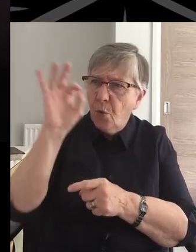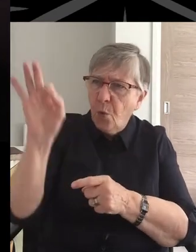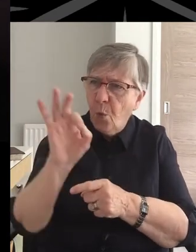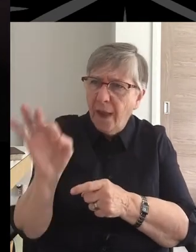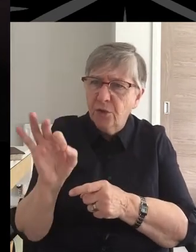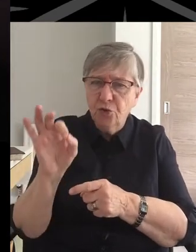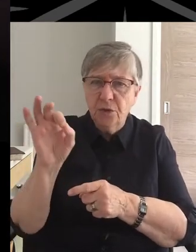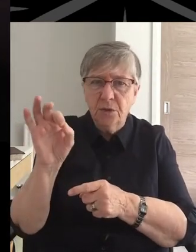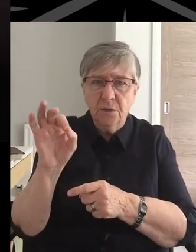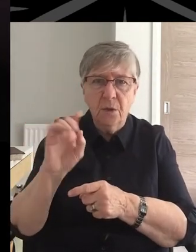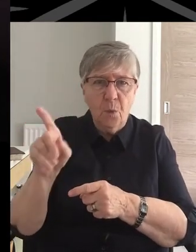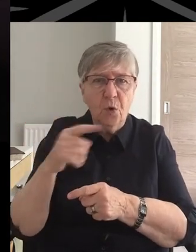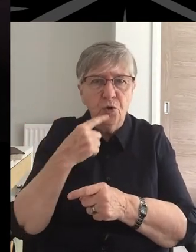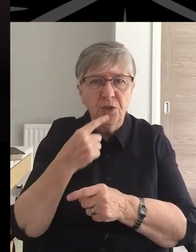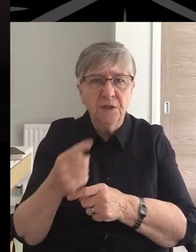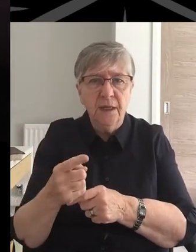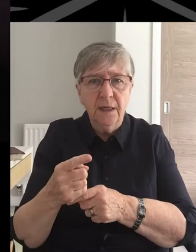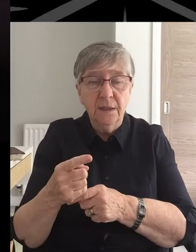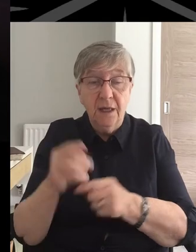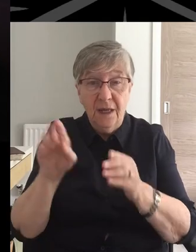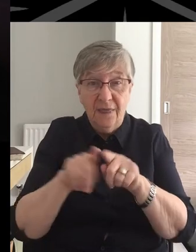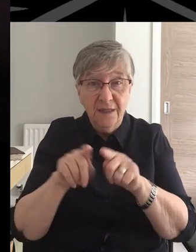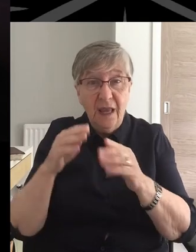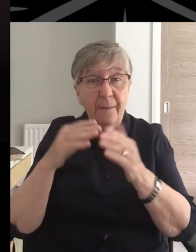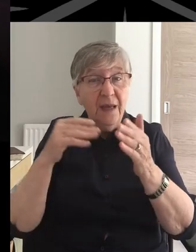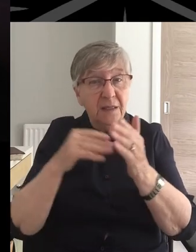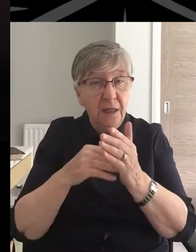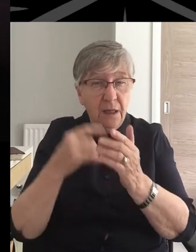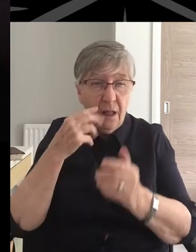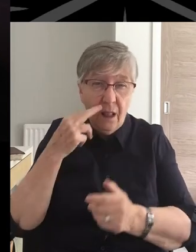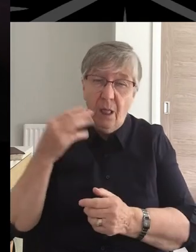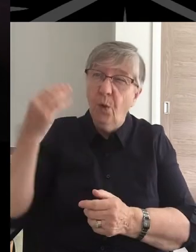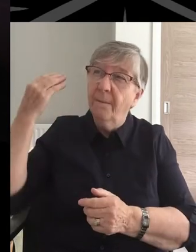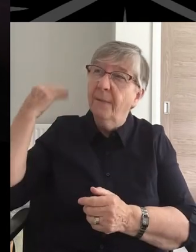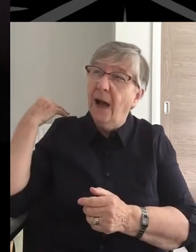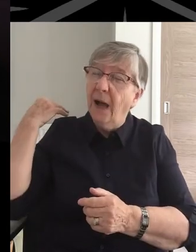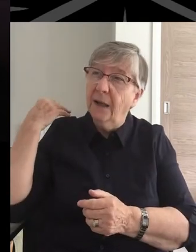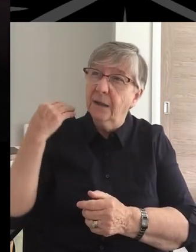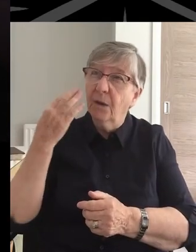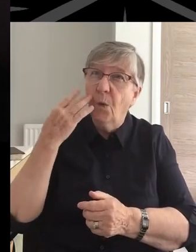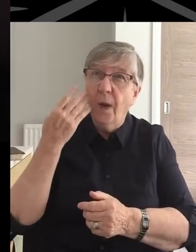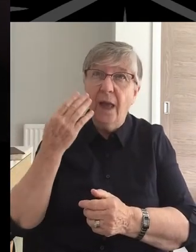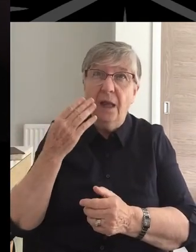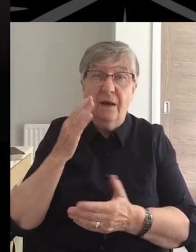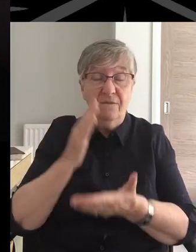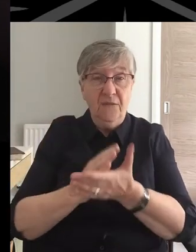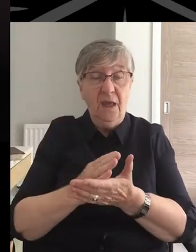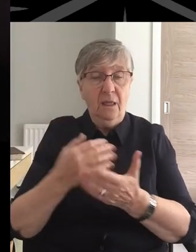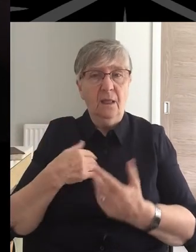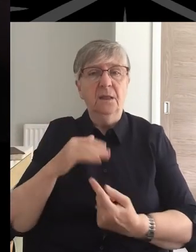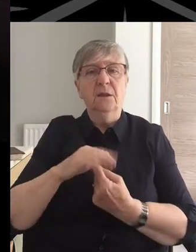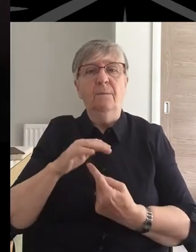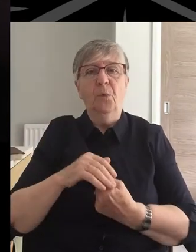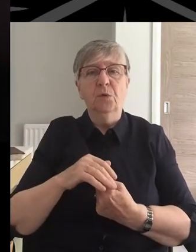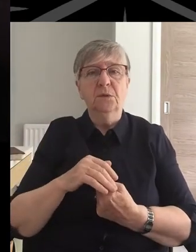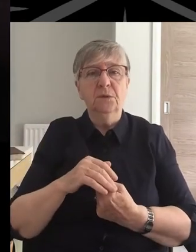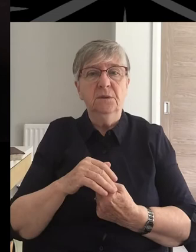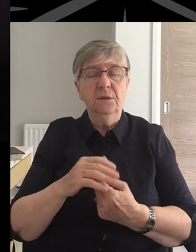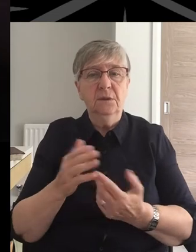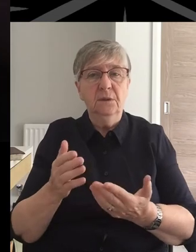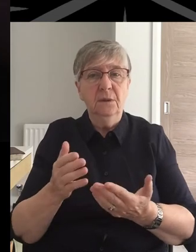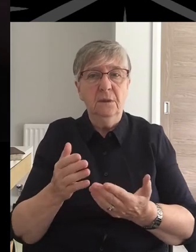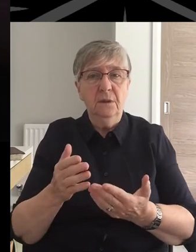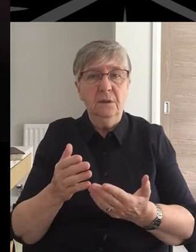And just as Ezekiel could look back on a time when his faith seemed to have status and significance in the